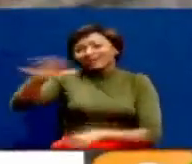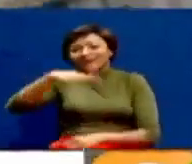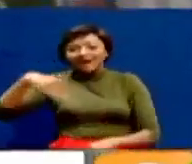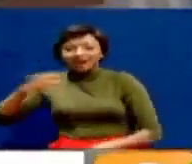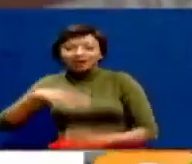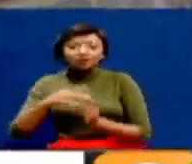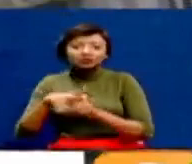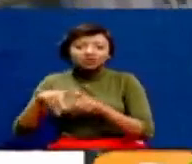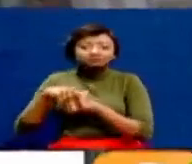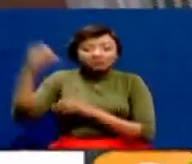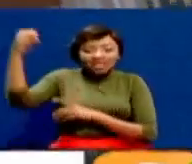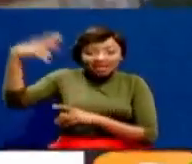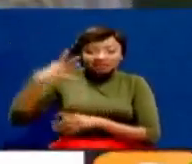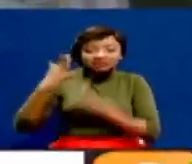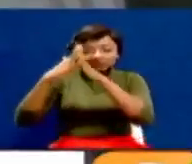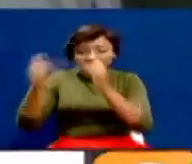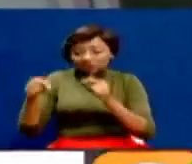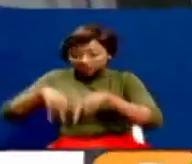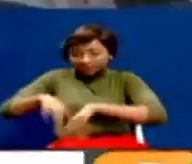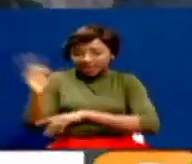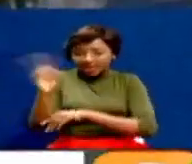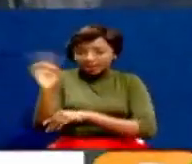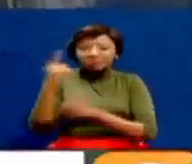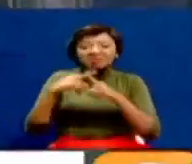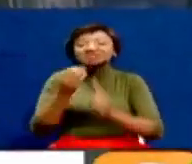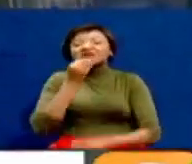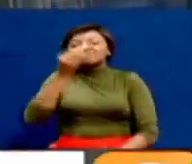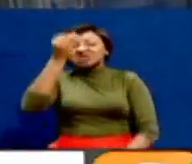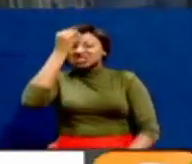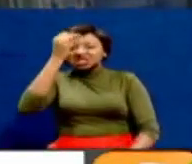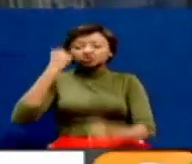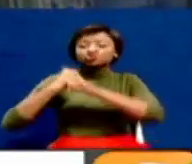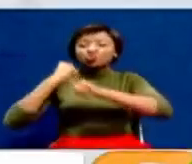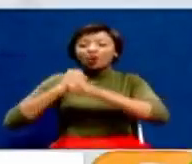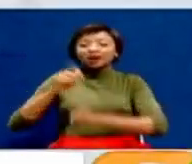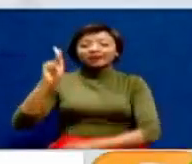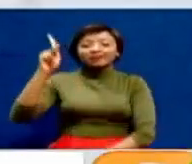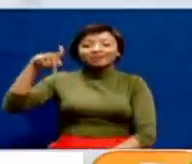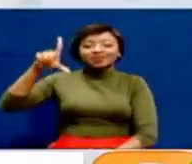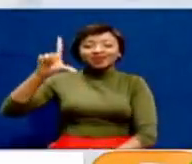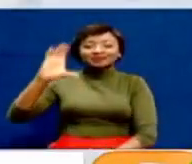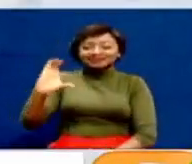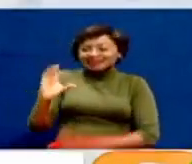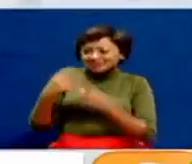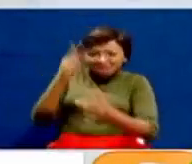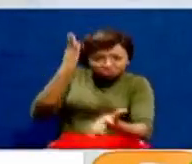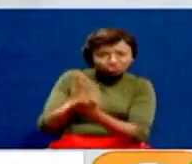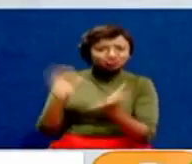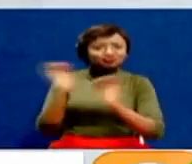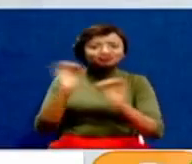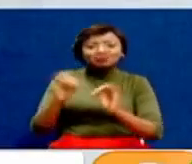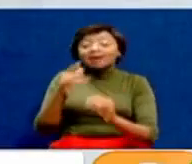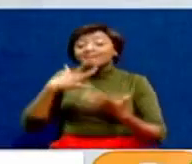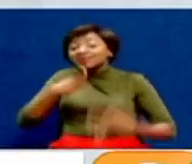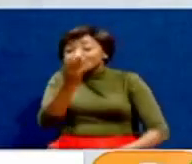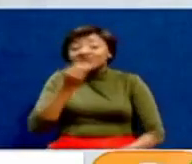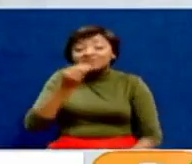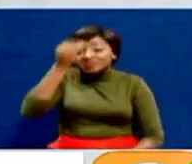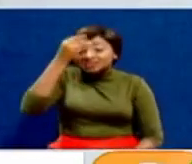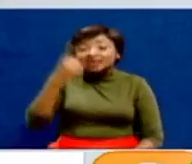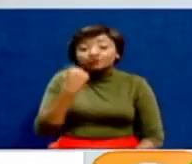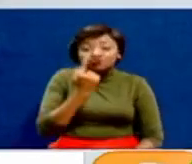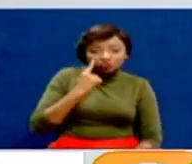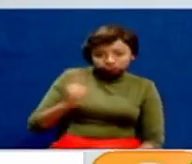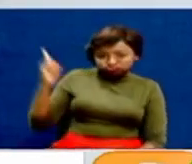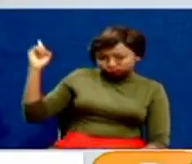and Electricity House in Nairobi, impersonating KPLC officers. The brokers include Edgar Ojenda, who has been termed